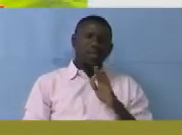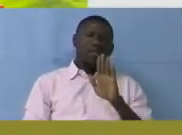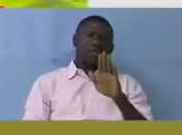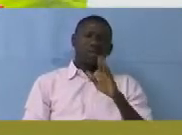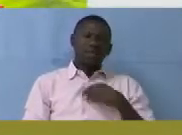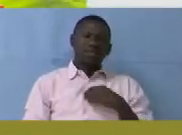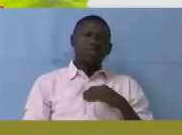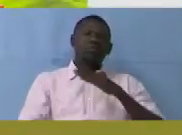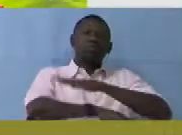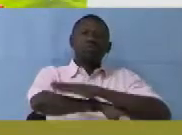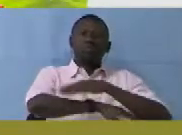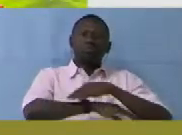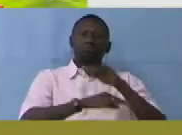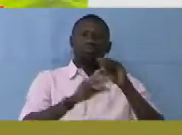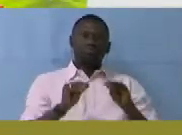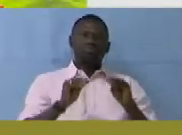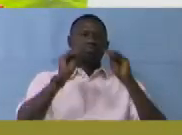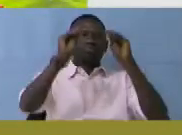was upgraded.